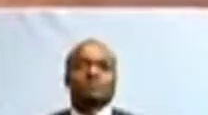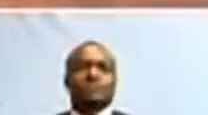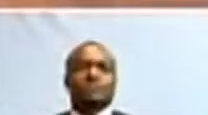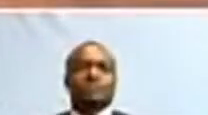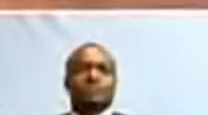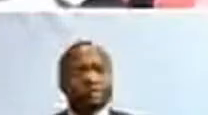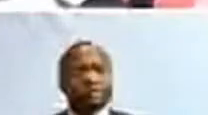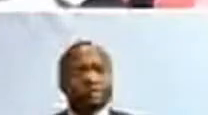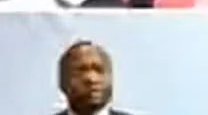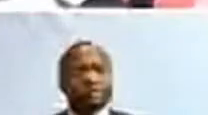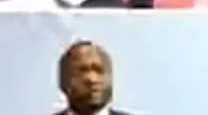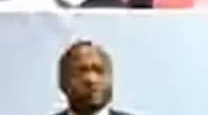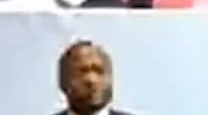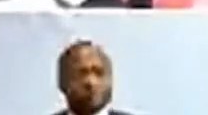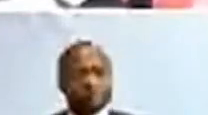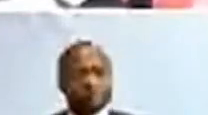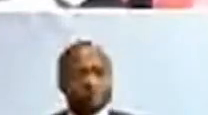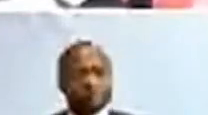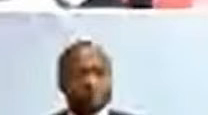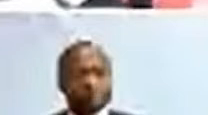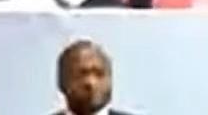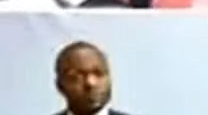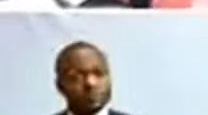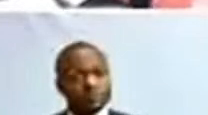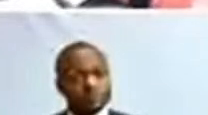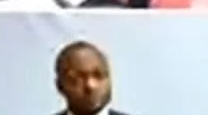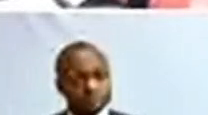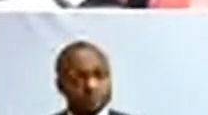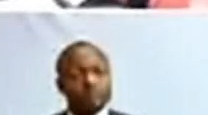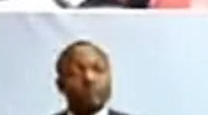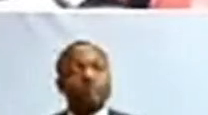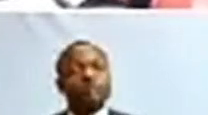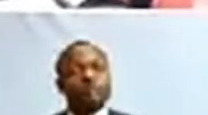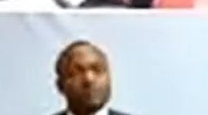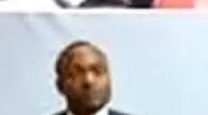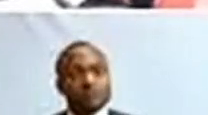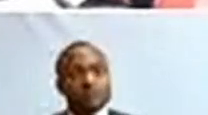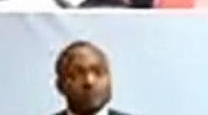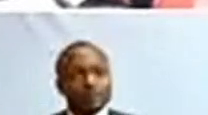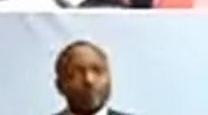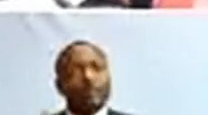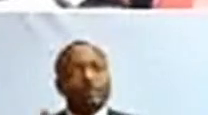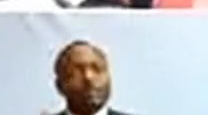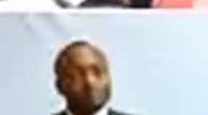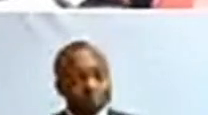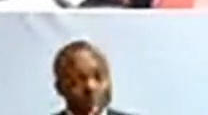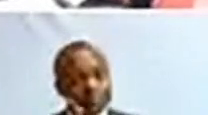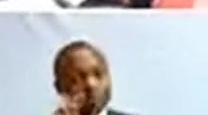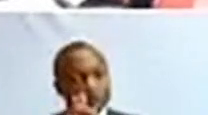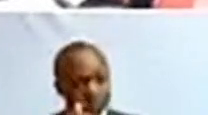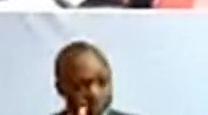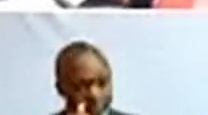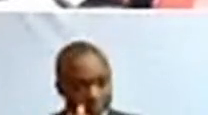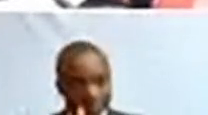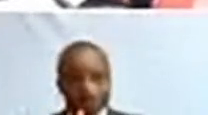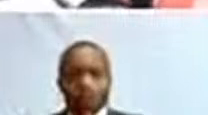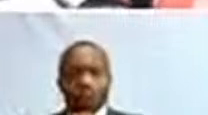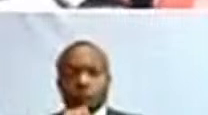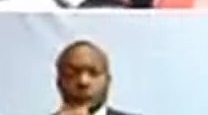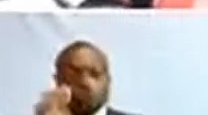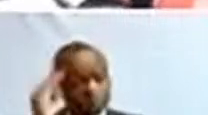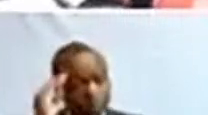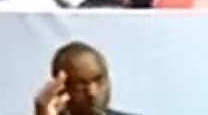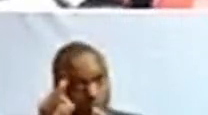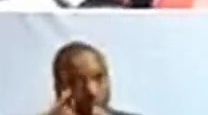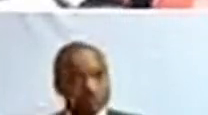Chair, I seek your indulgence. Let's allow Honorable Mulunda before Mtego I comes. seek your indulgence, Chair. I don't know whether